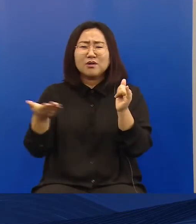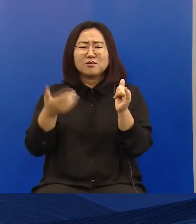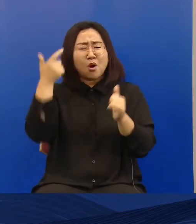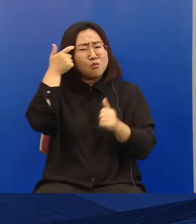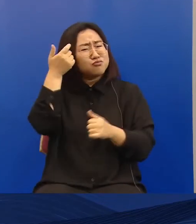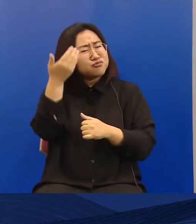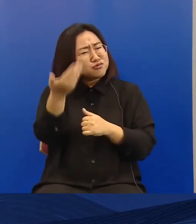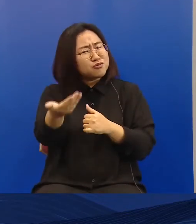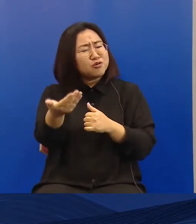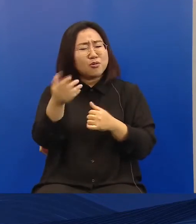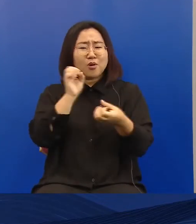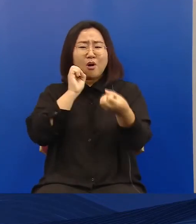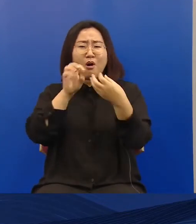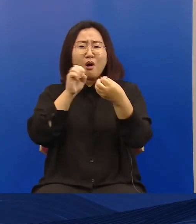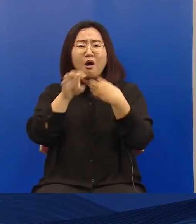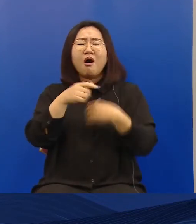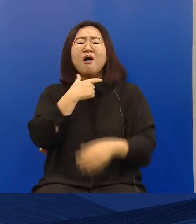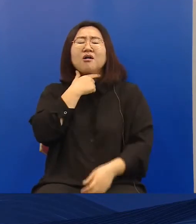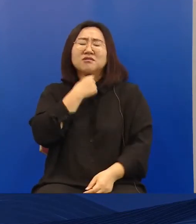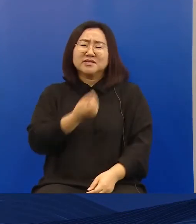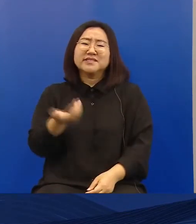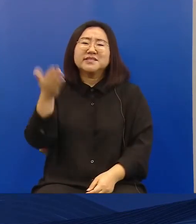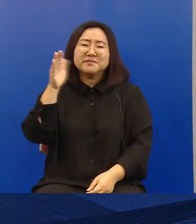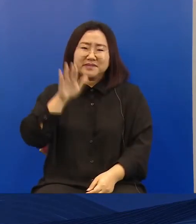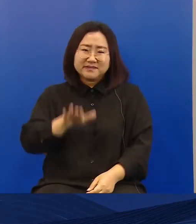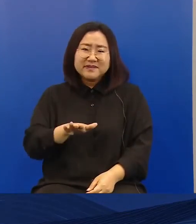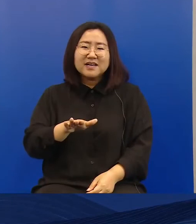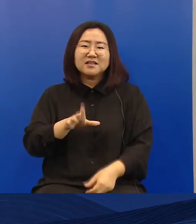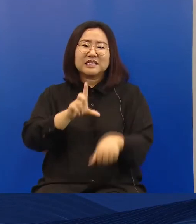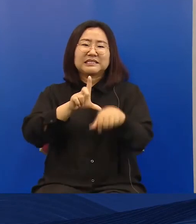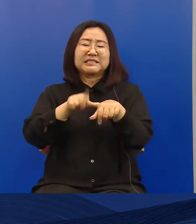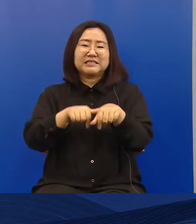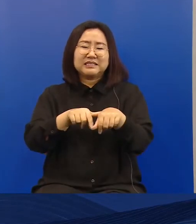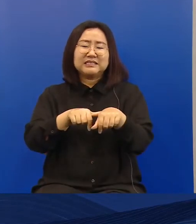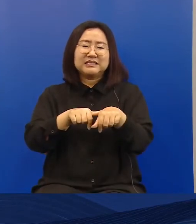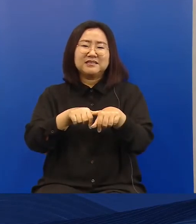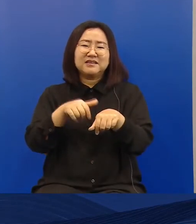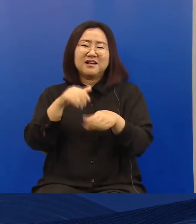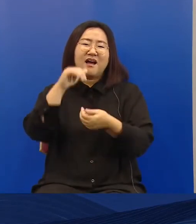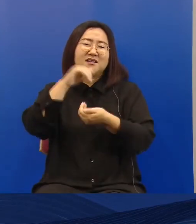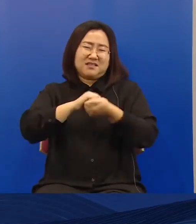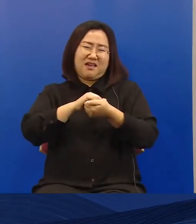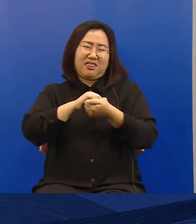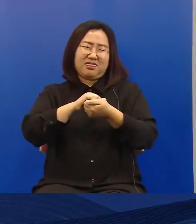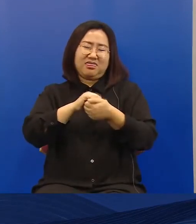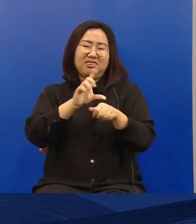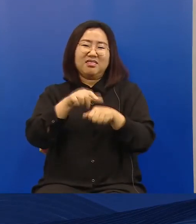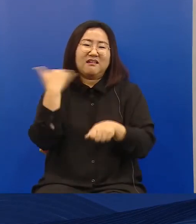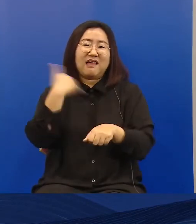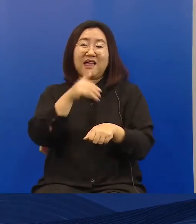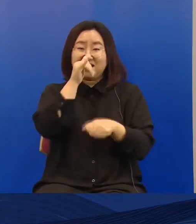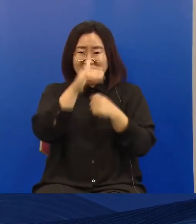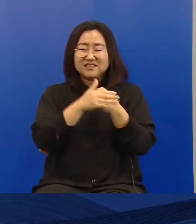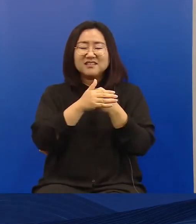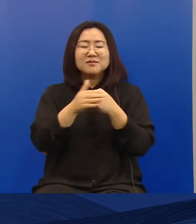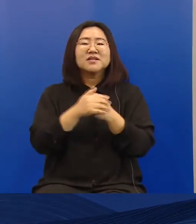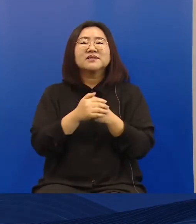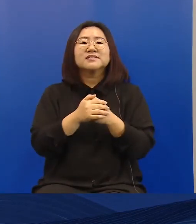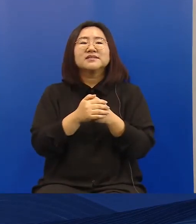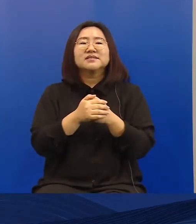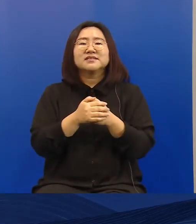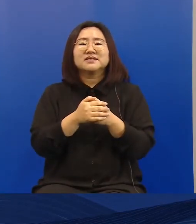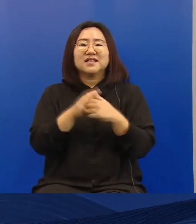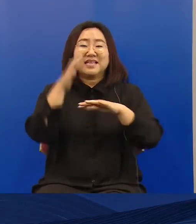And again, we're here with many participants in the floor, online and offline, but unfortunately, that is all the time